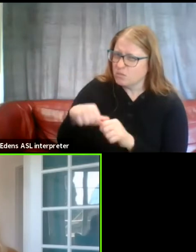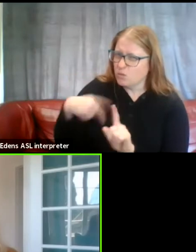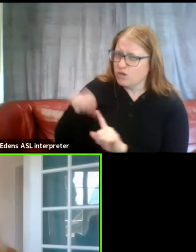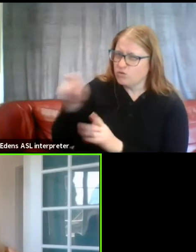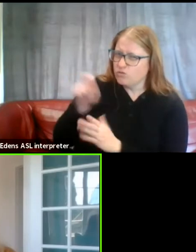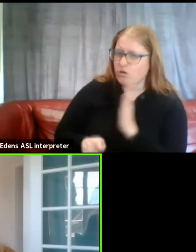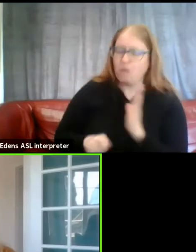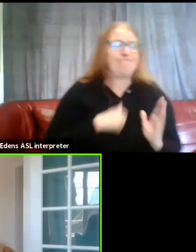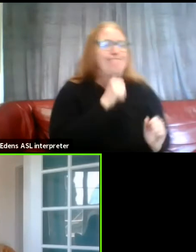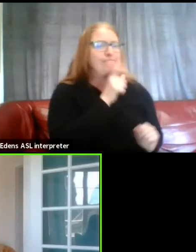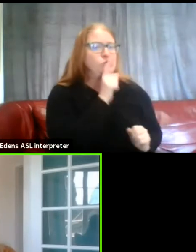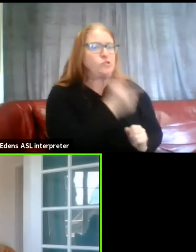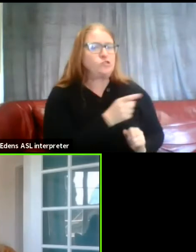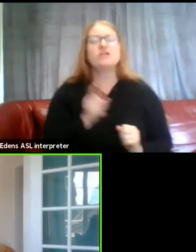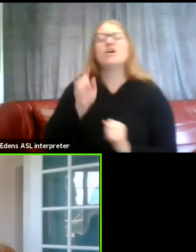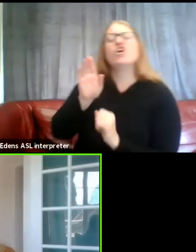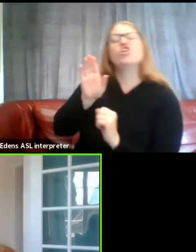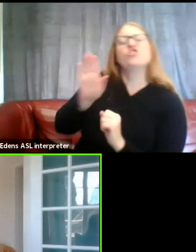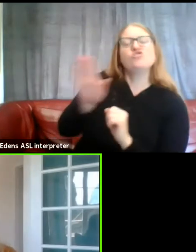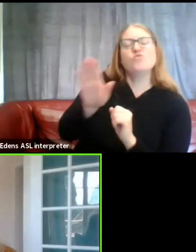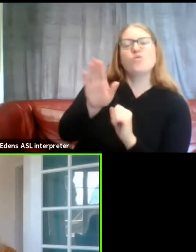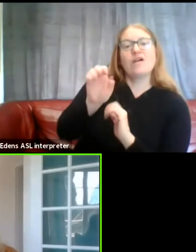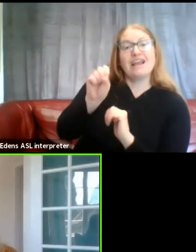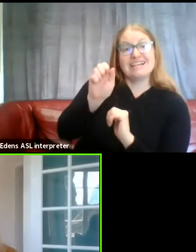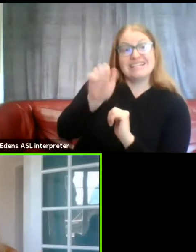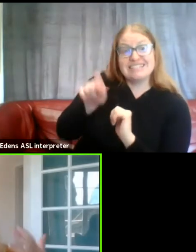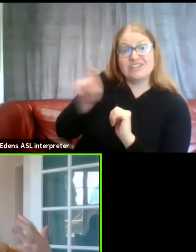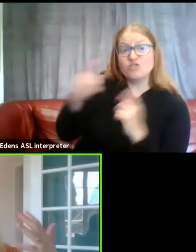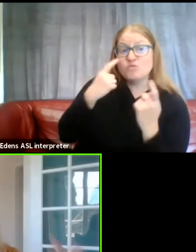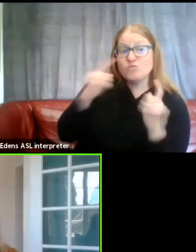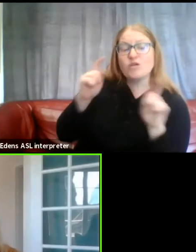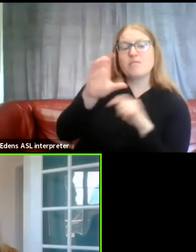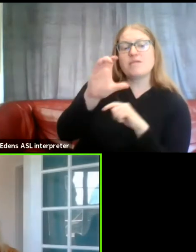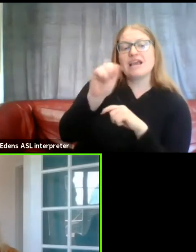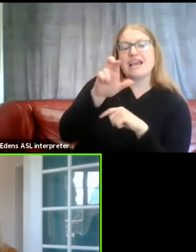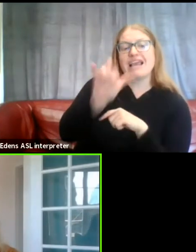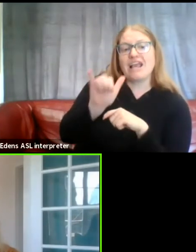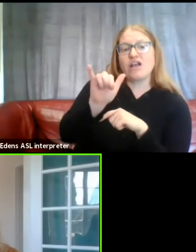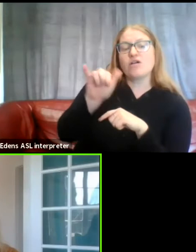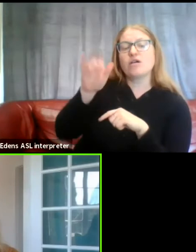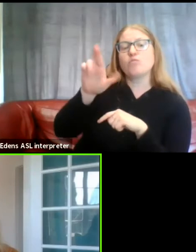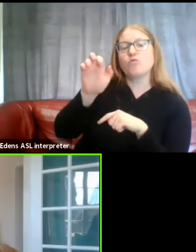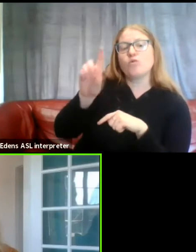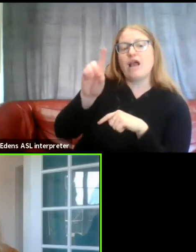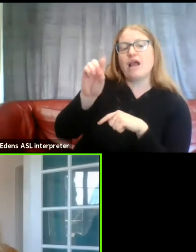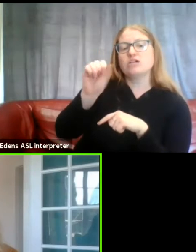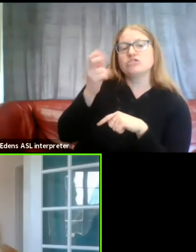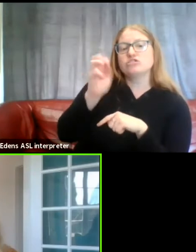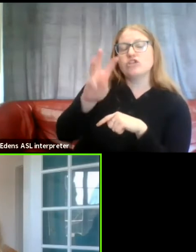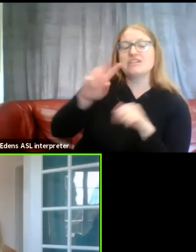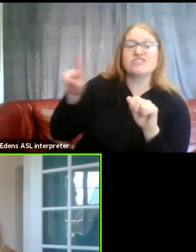you proclaim Carrie Bradshaw as the first female anti-hero on television,